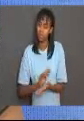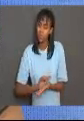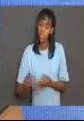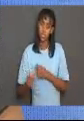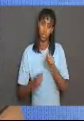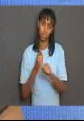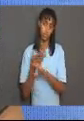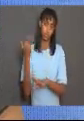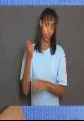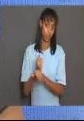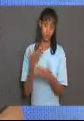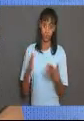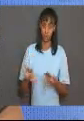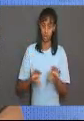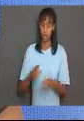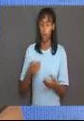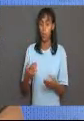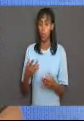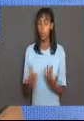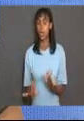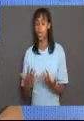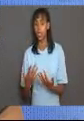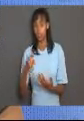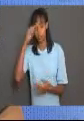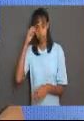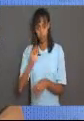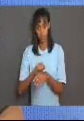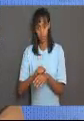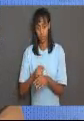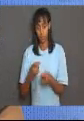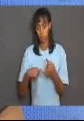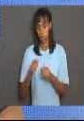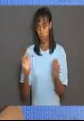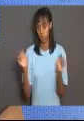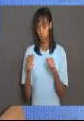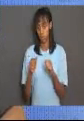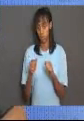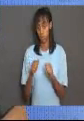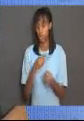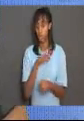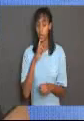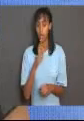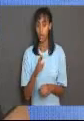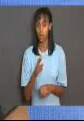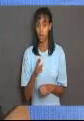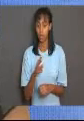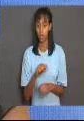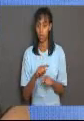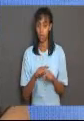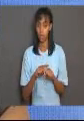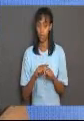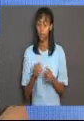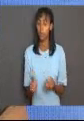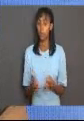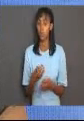ago. Burning fossil fuels causes pollution. They are, however,